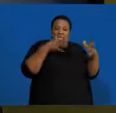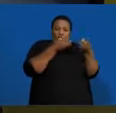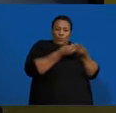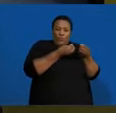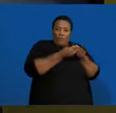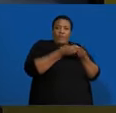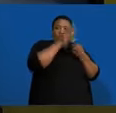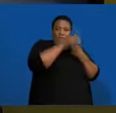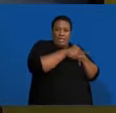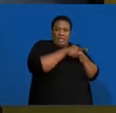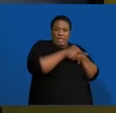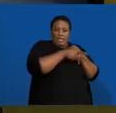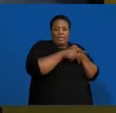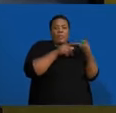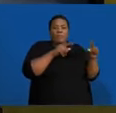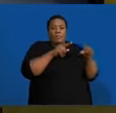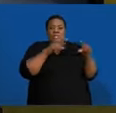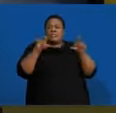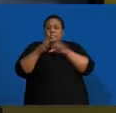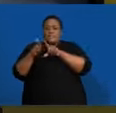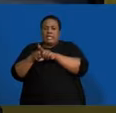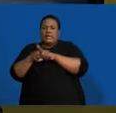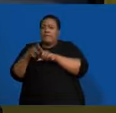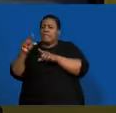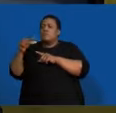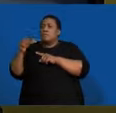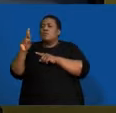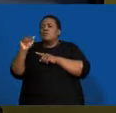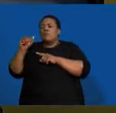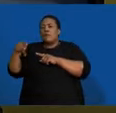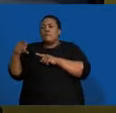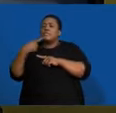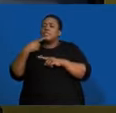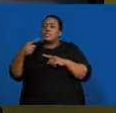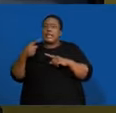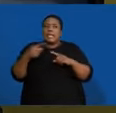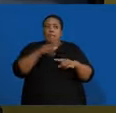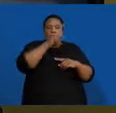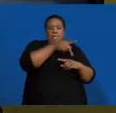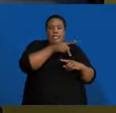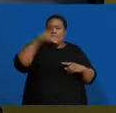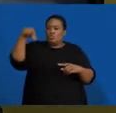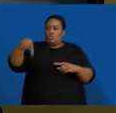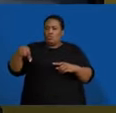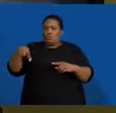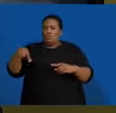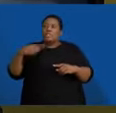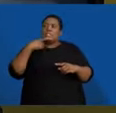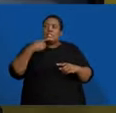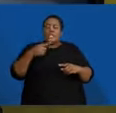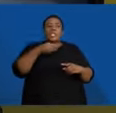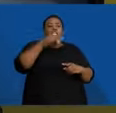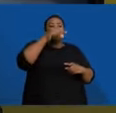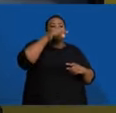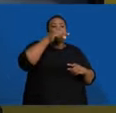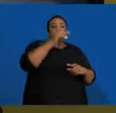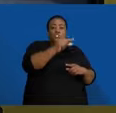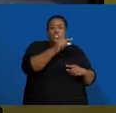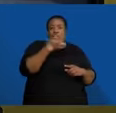with what I started with in terms of your graphs. So they said P and Q, and they said G and